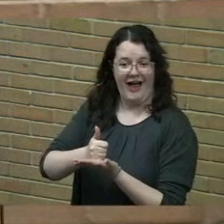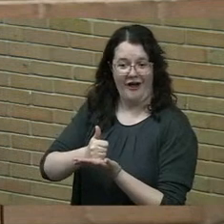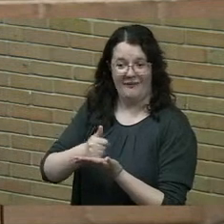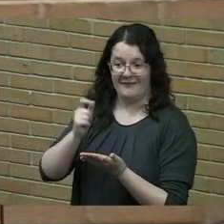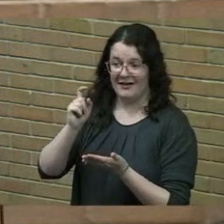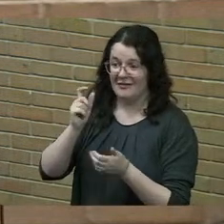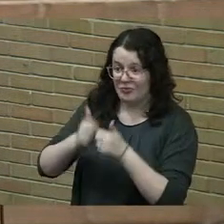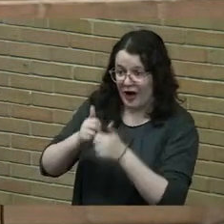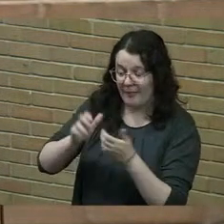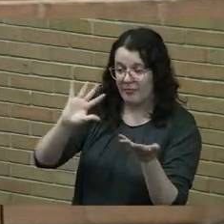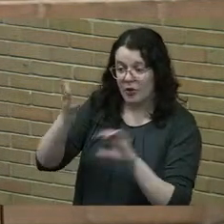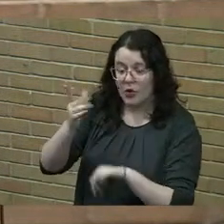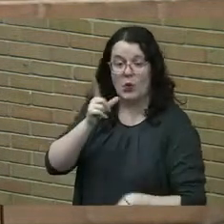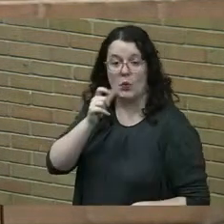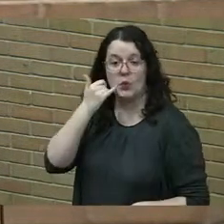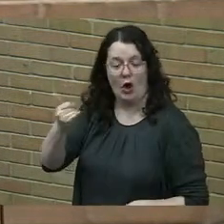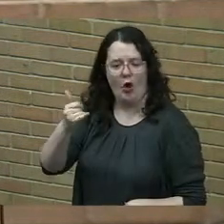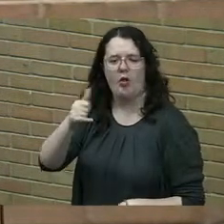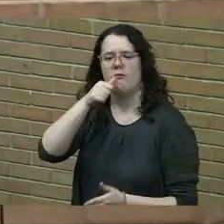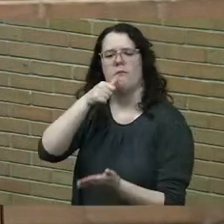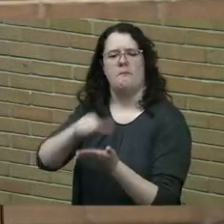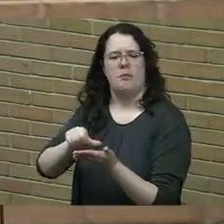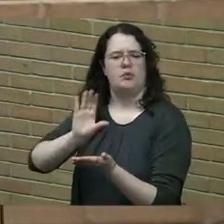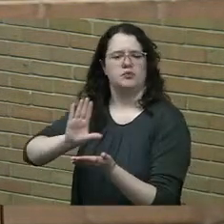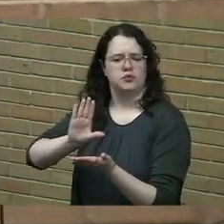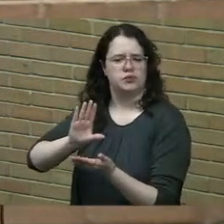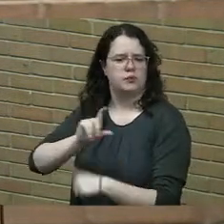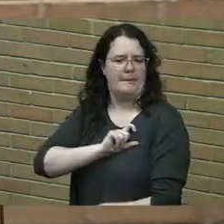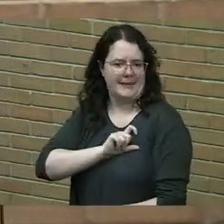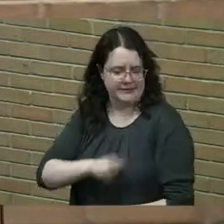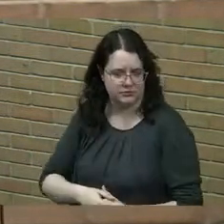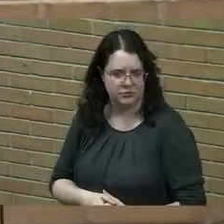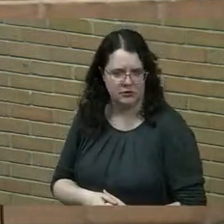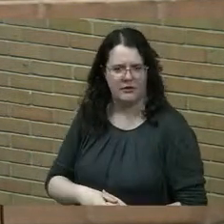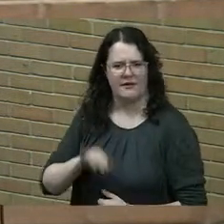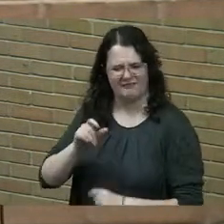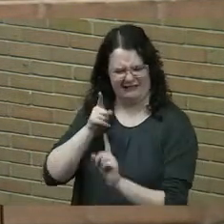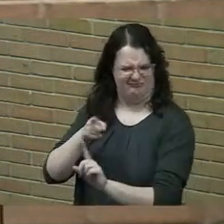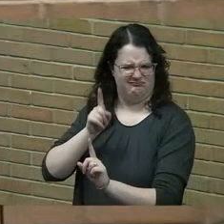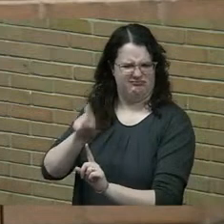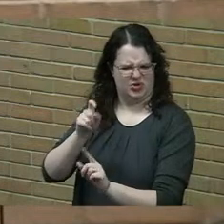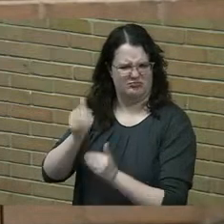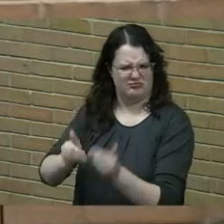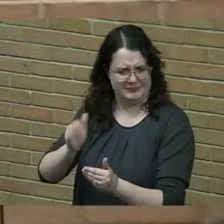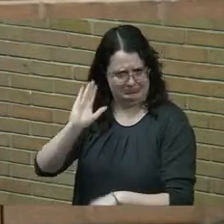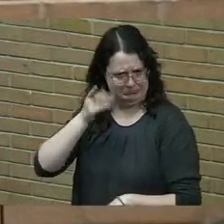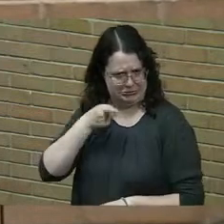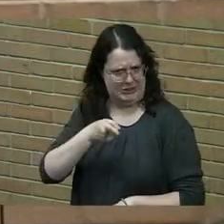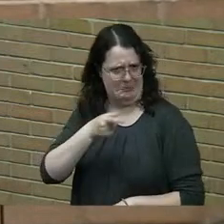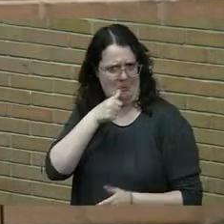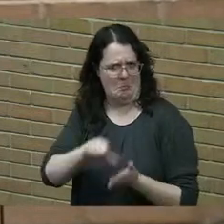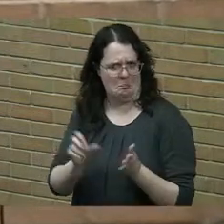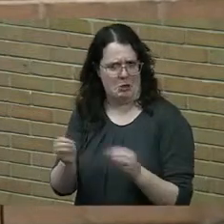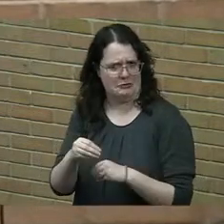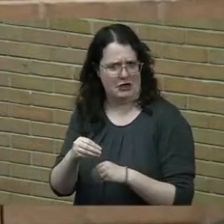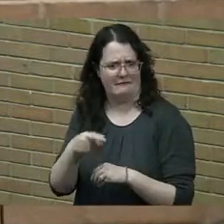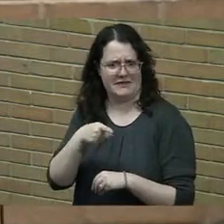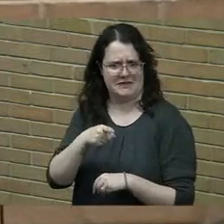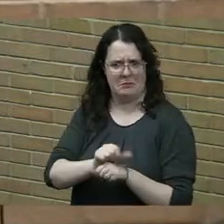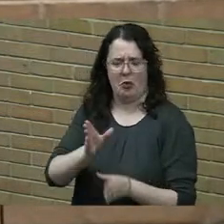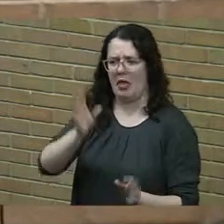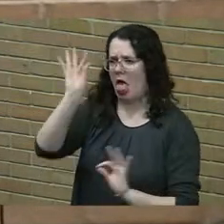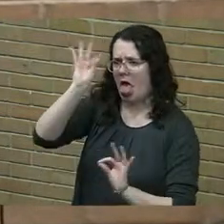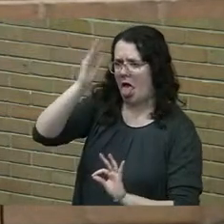an issue is the postal police. That is what they're supposed to do. They don't seem to be informed correctly, and